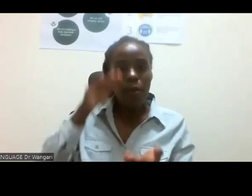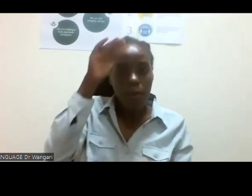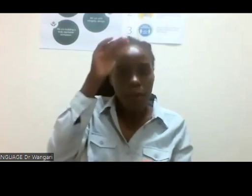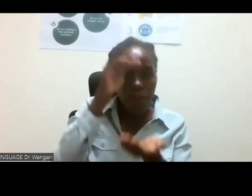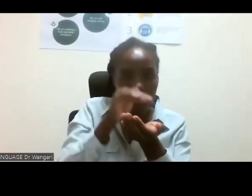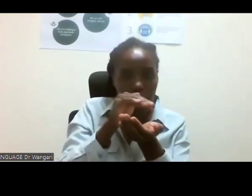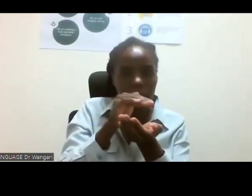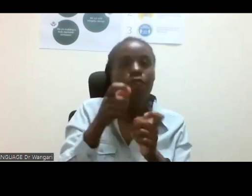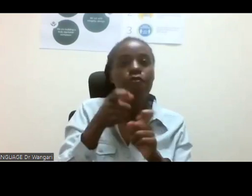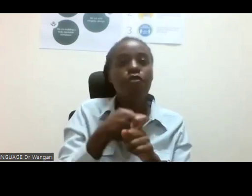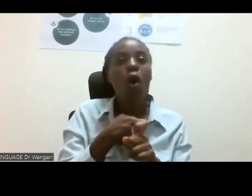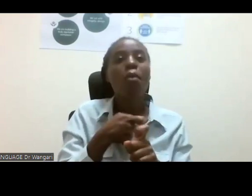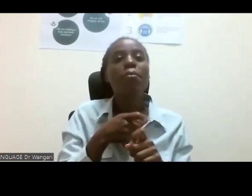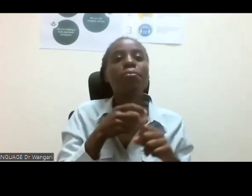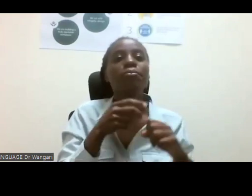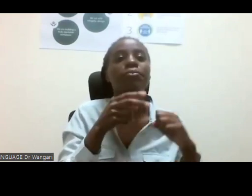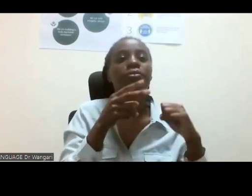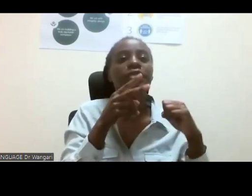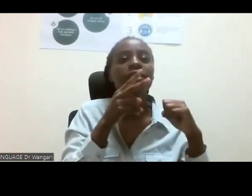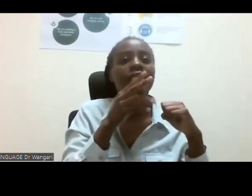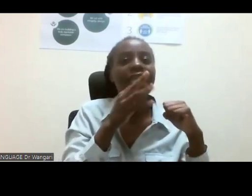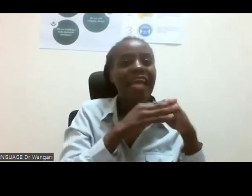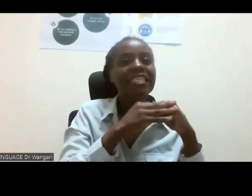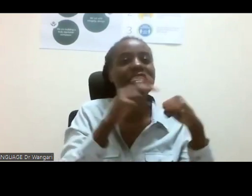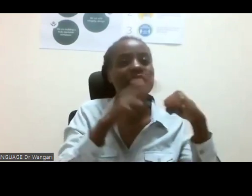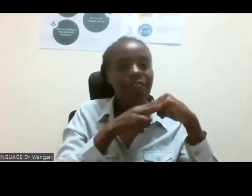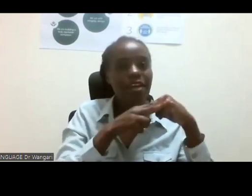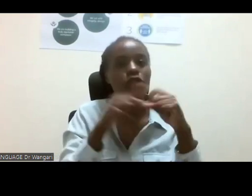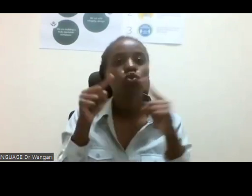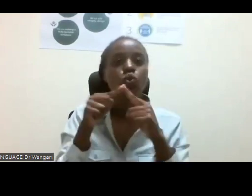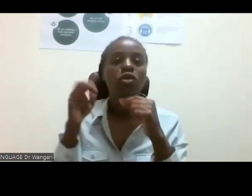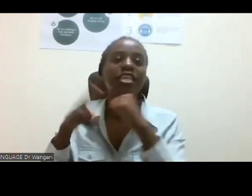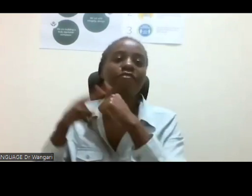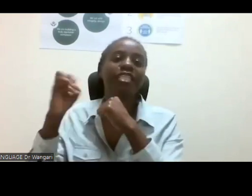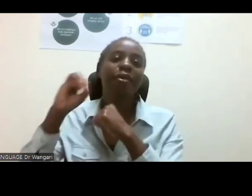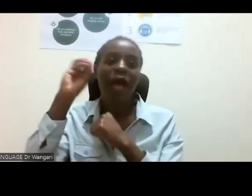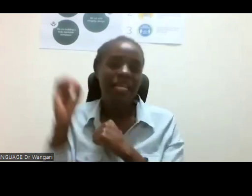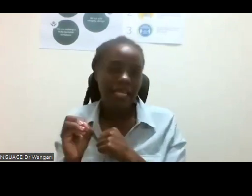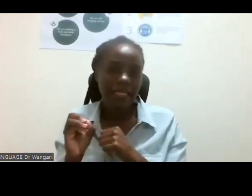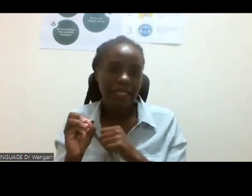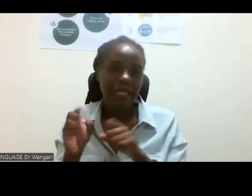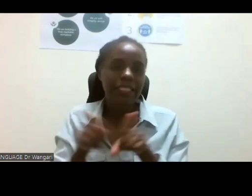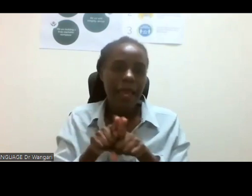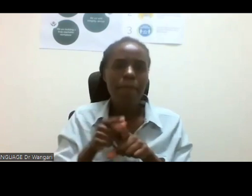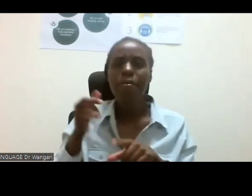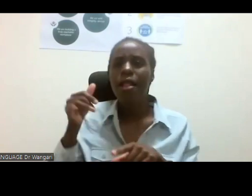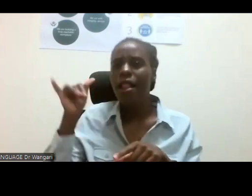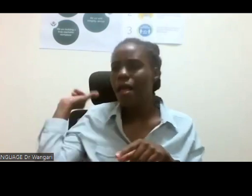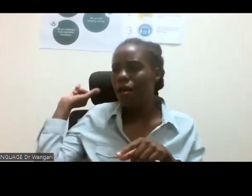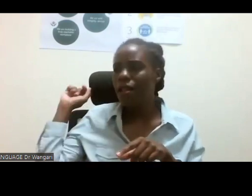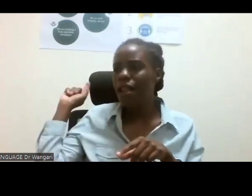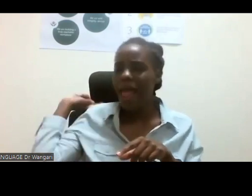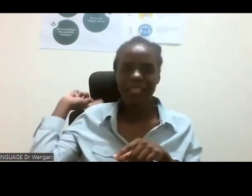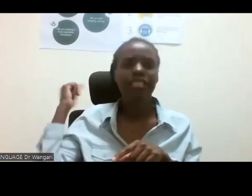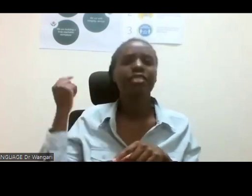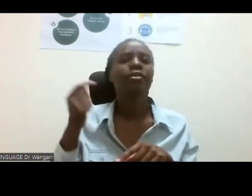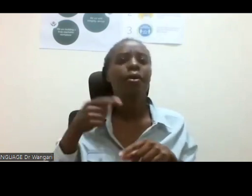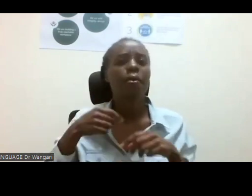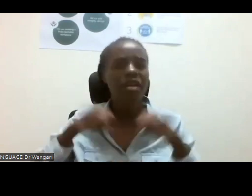70%. And in the ICPD 25, our former president, committed to eradication